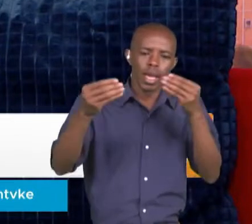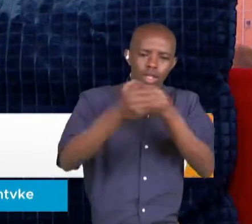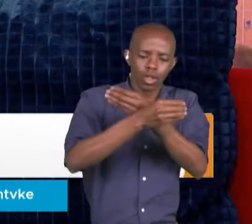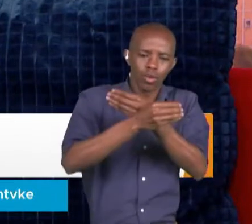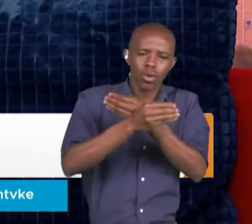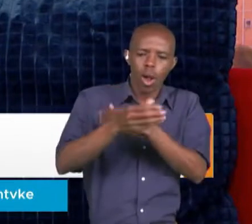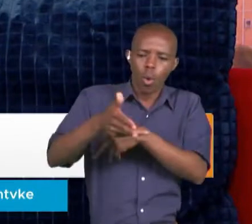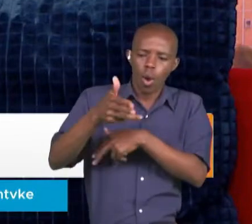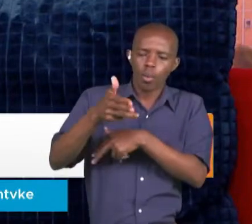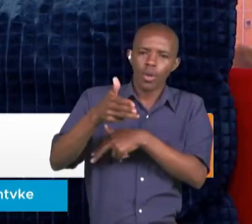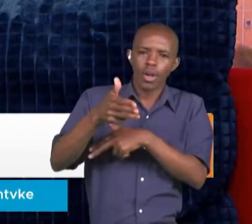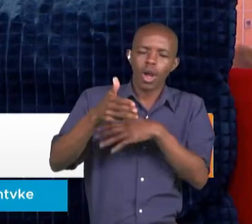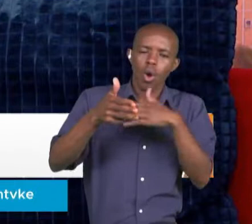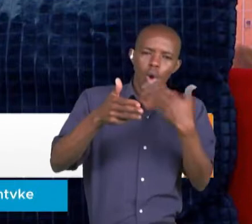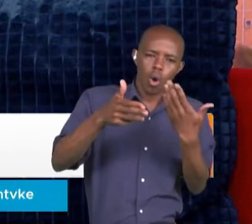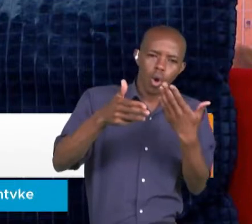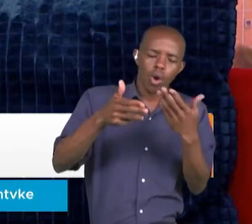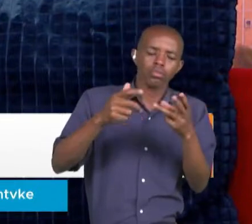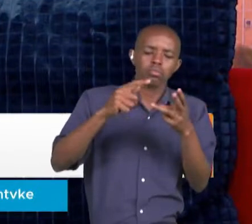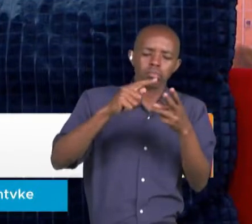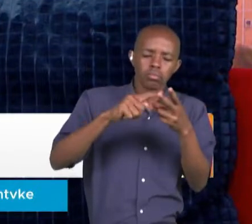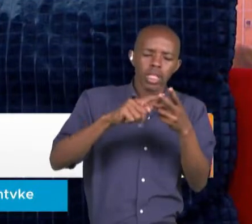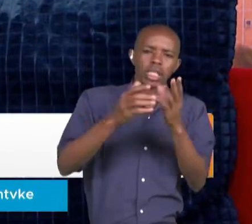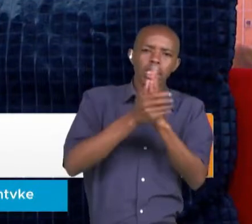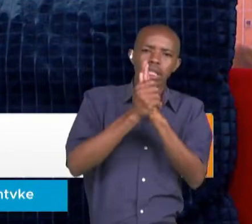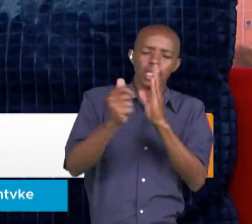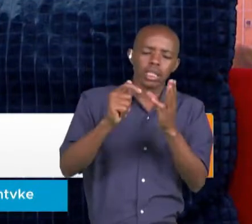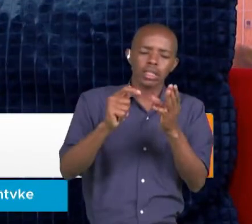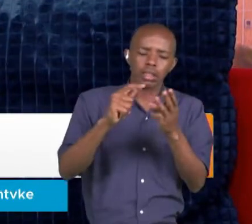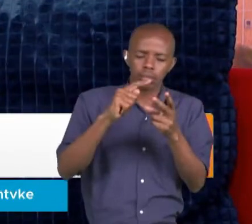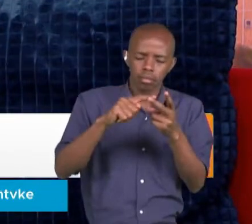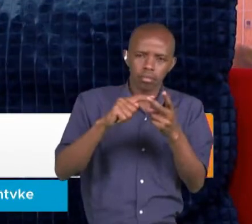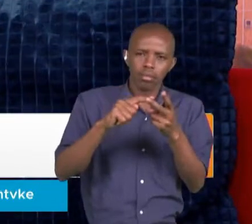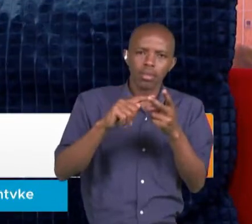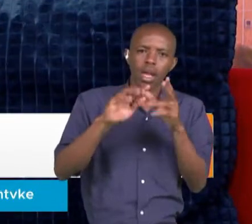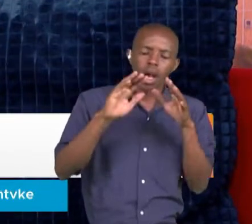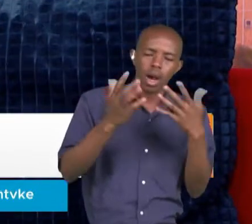weapons, exchange of skills in terms of